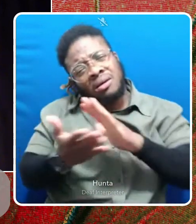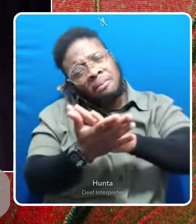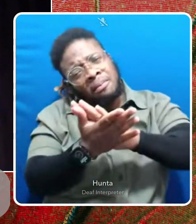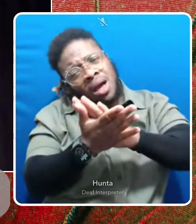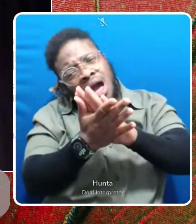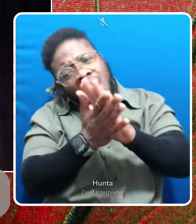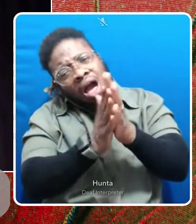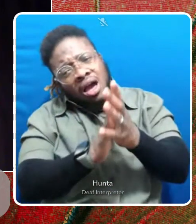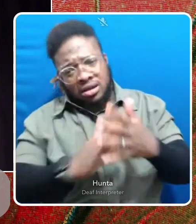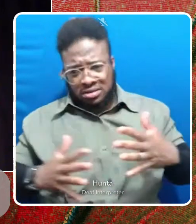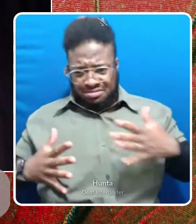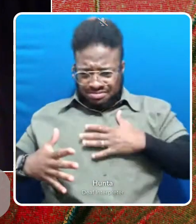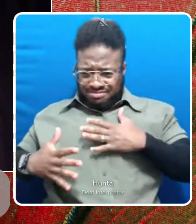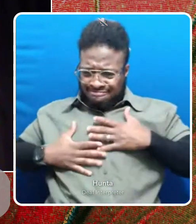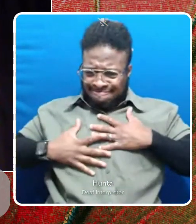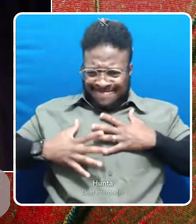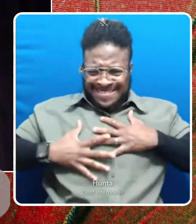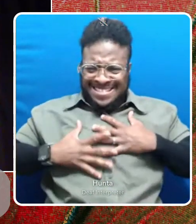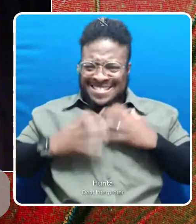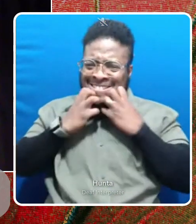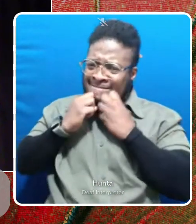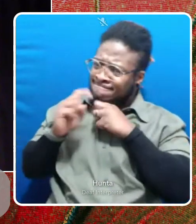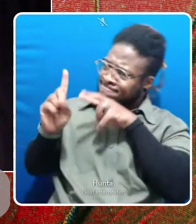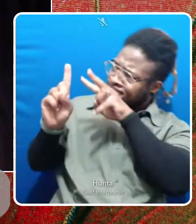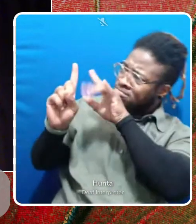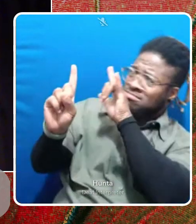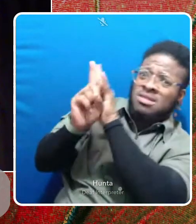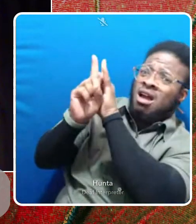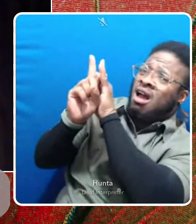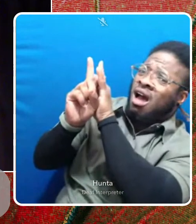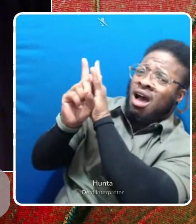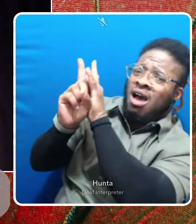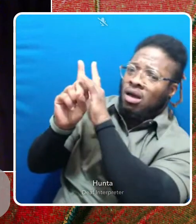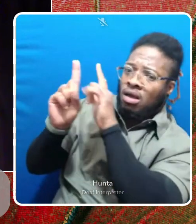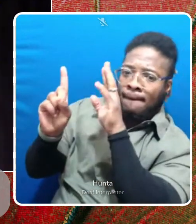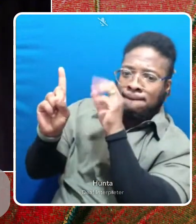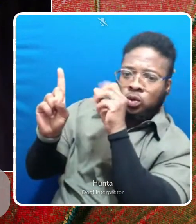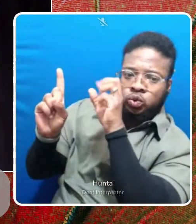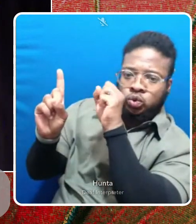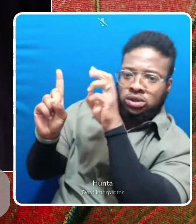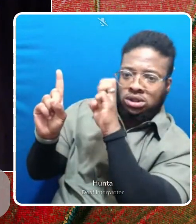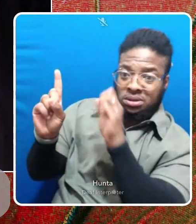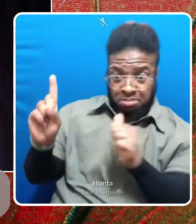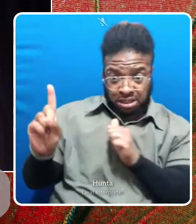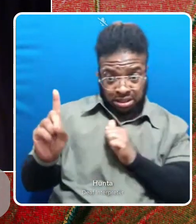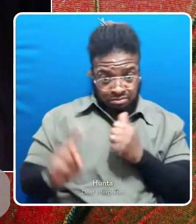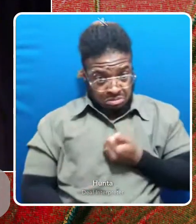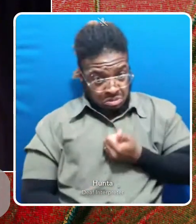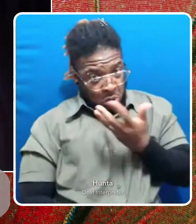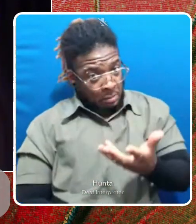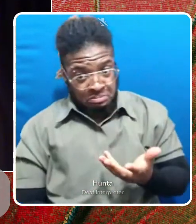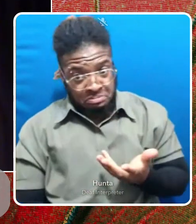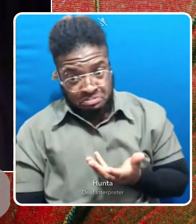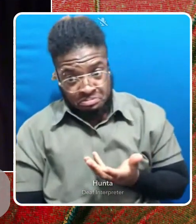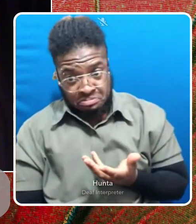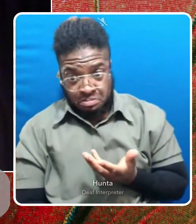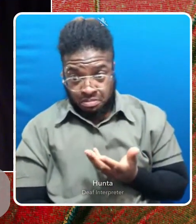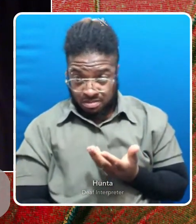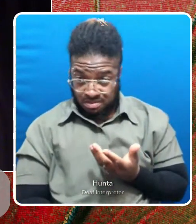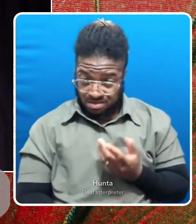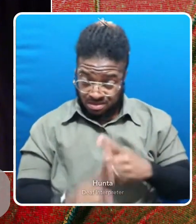much into things sometimes. See, yesterday, I saw my abuser, and shame shackled my